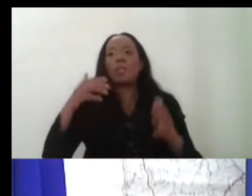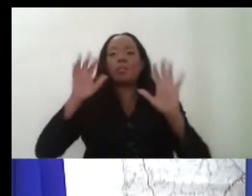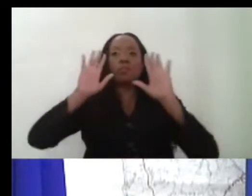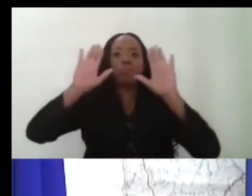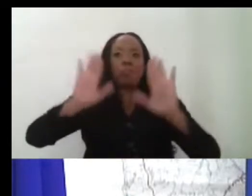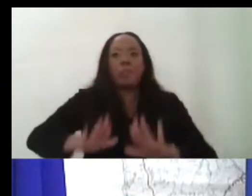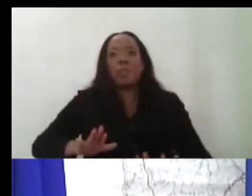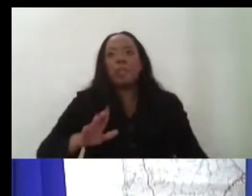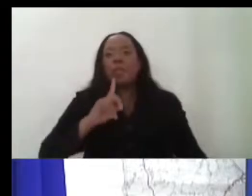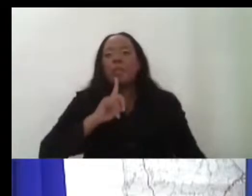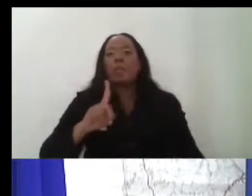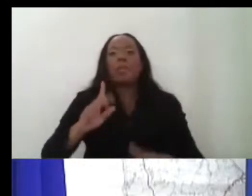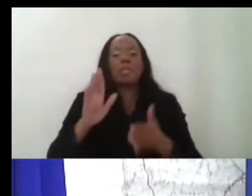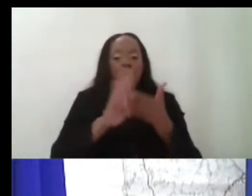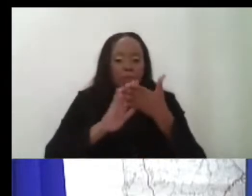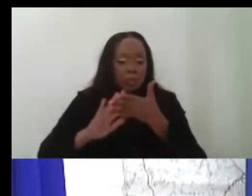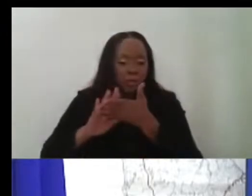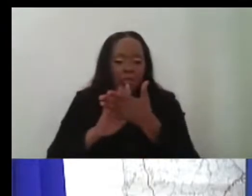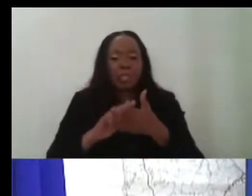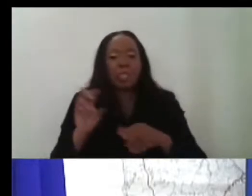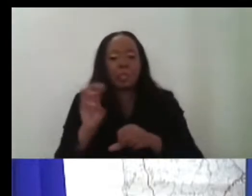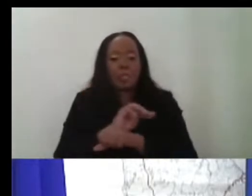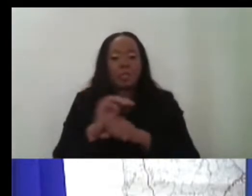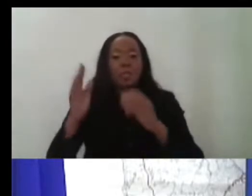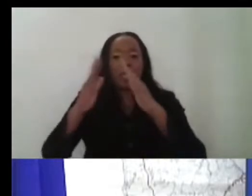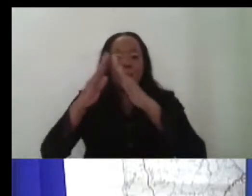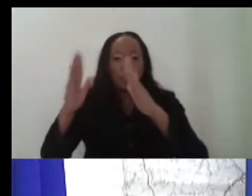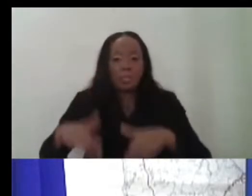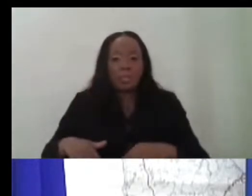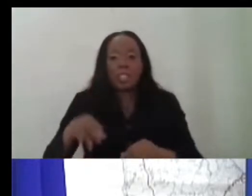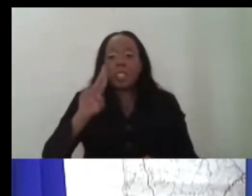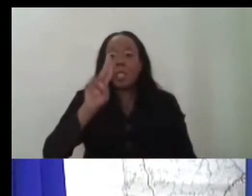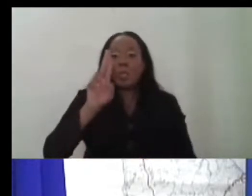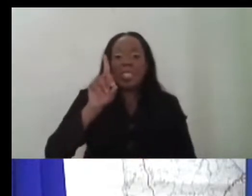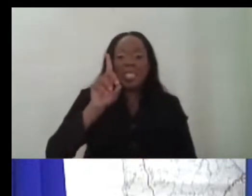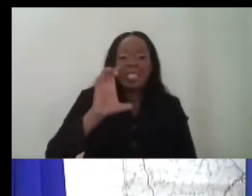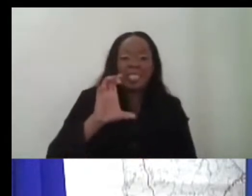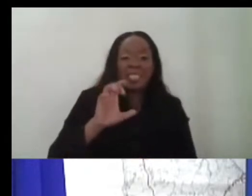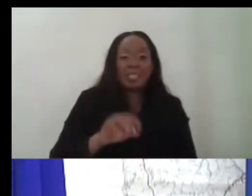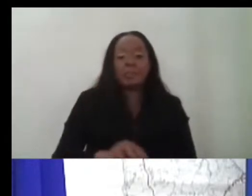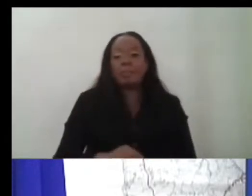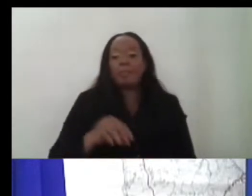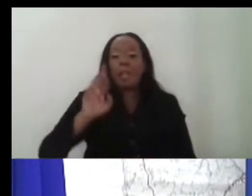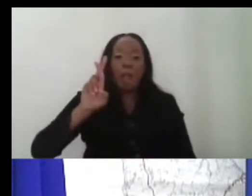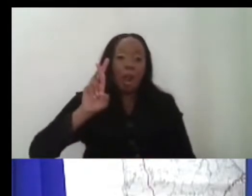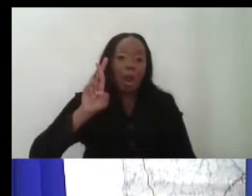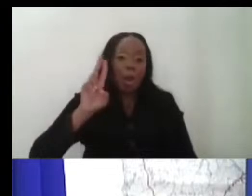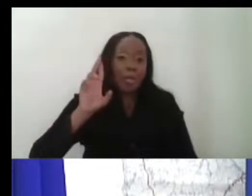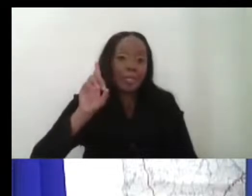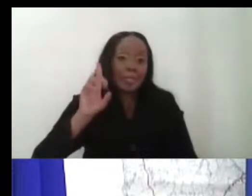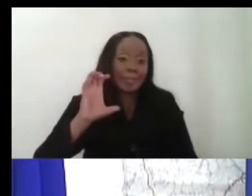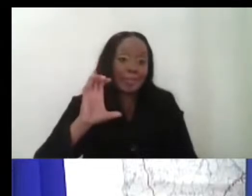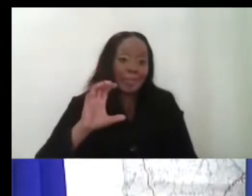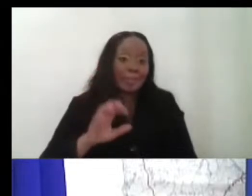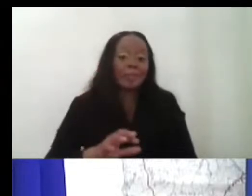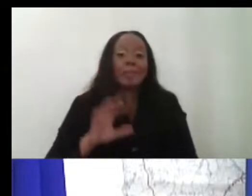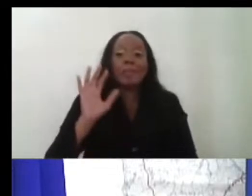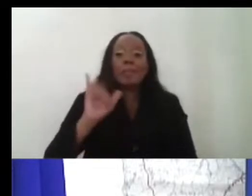Ministry of Housing and all the associated departments, UDC, RDC, everybody who had a part to play And that was a